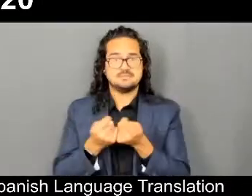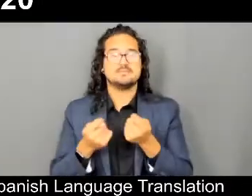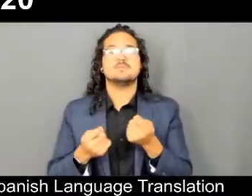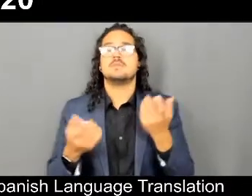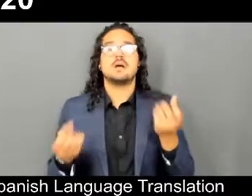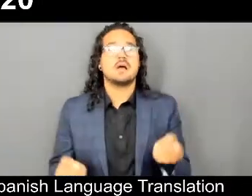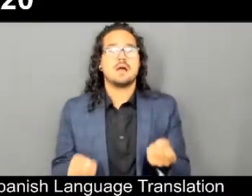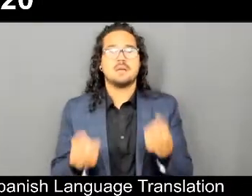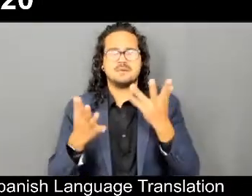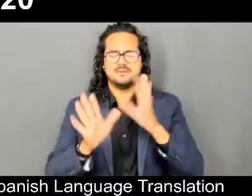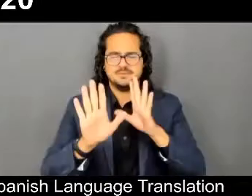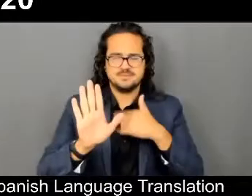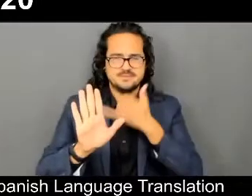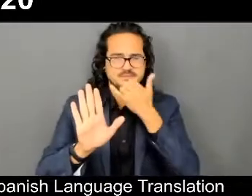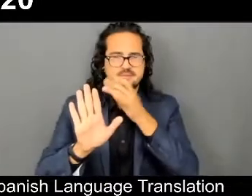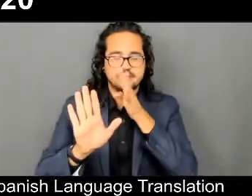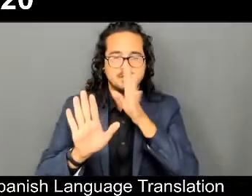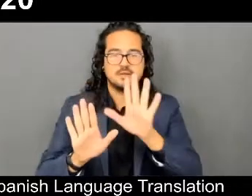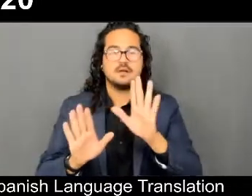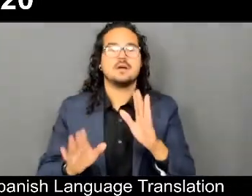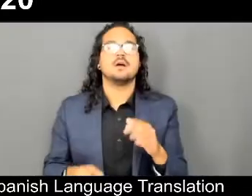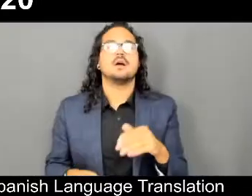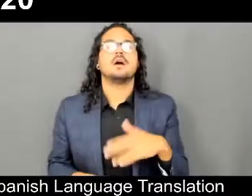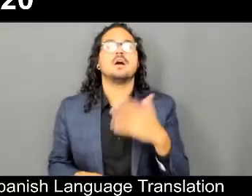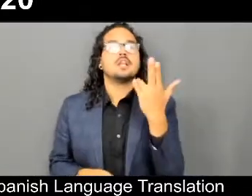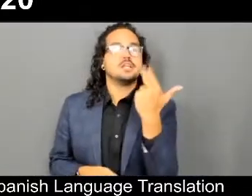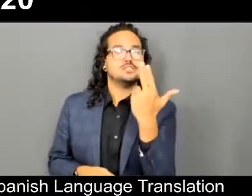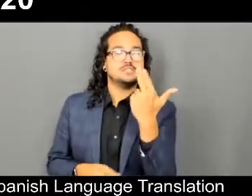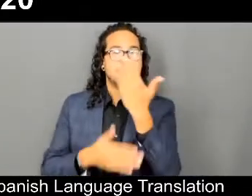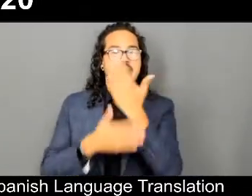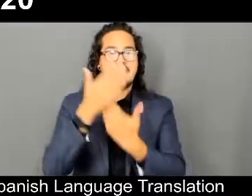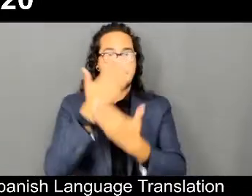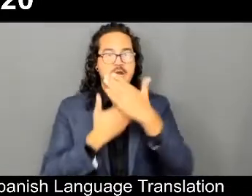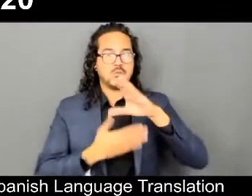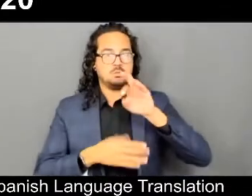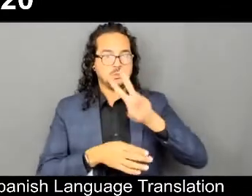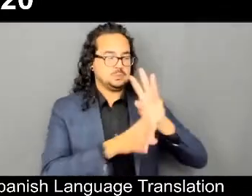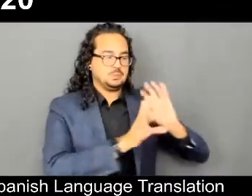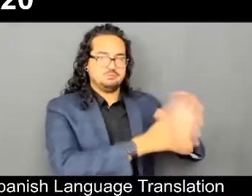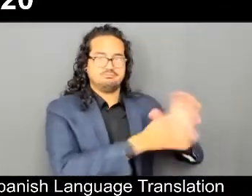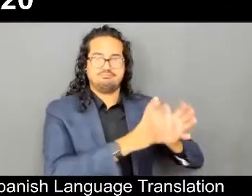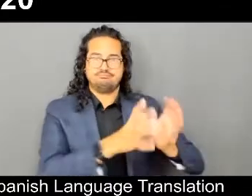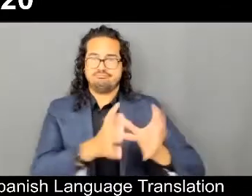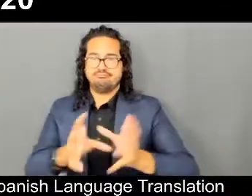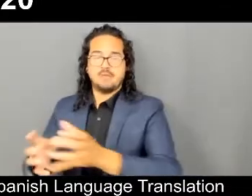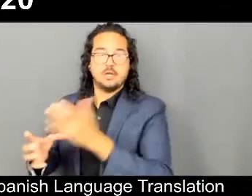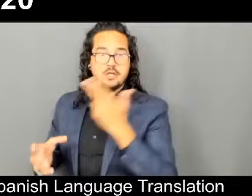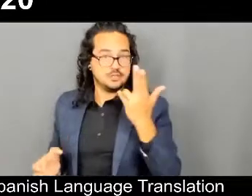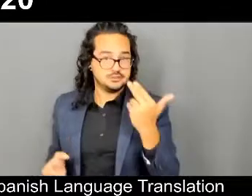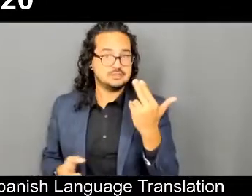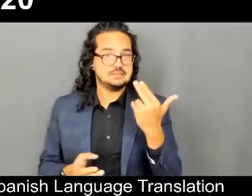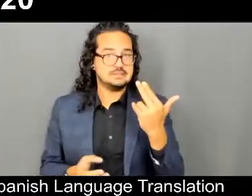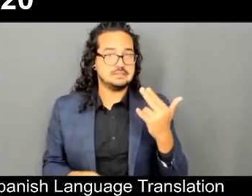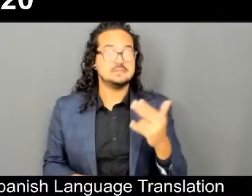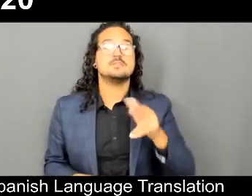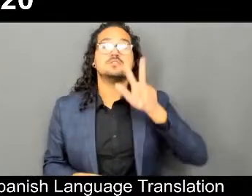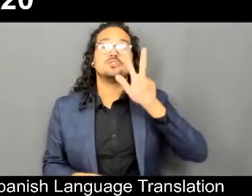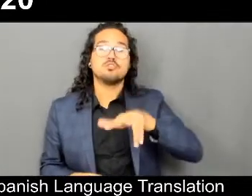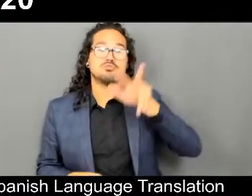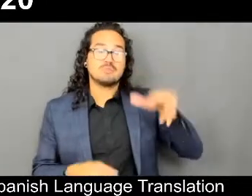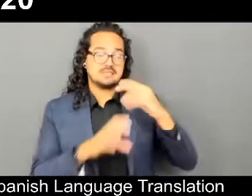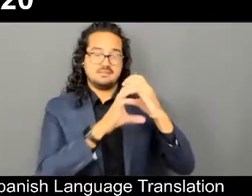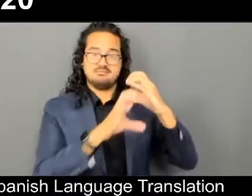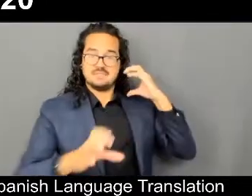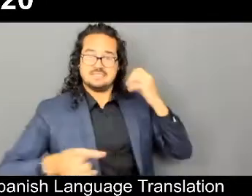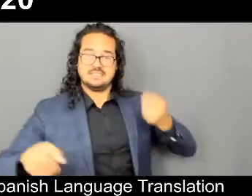crews, 33 engines, 5 helicopters. We have 4 airplanes that are available